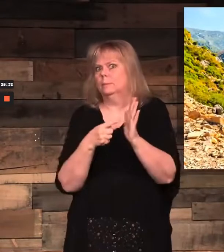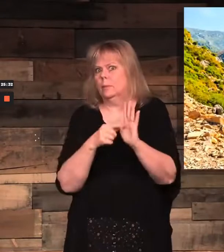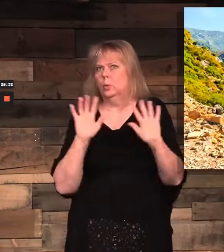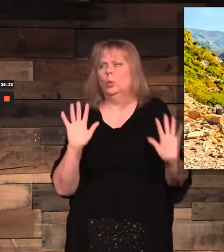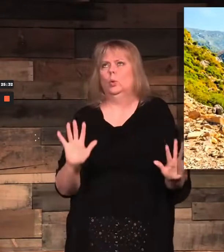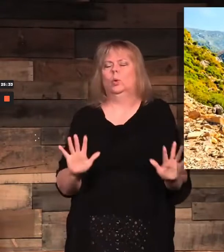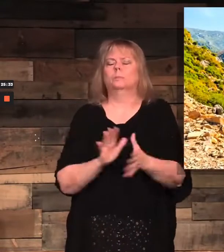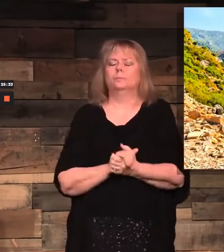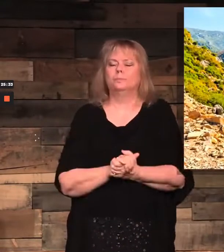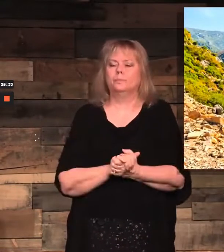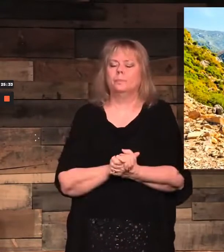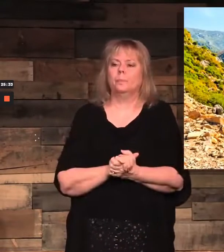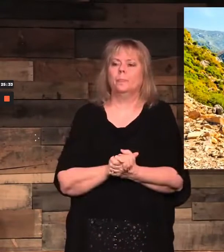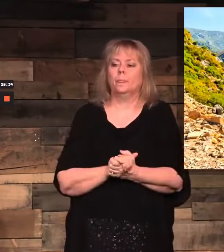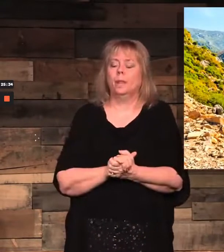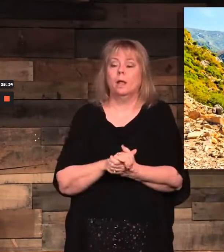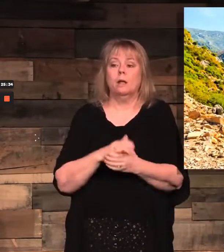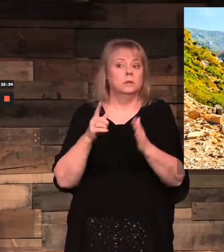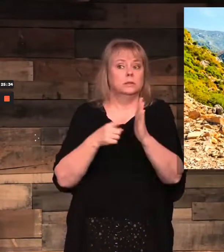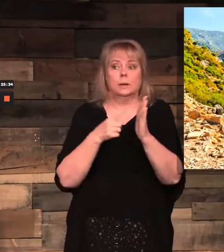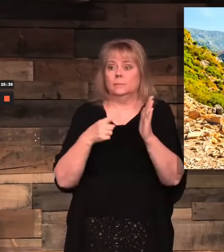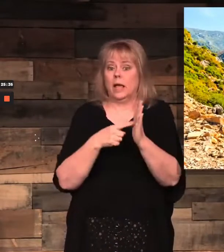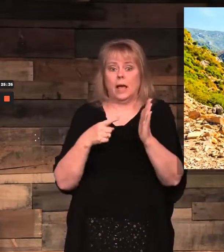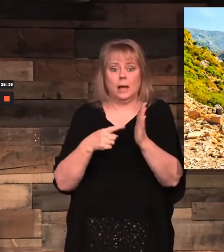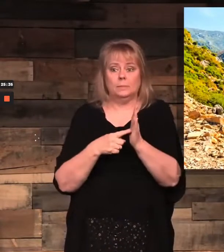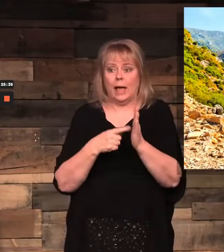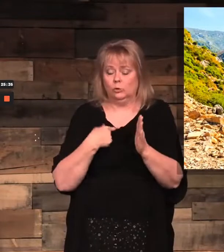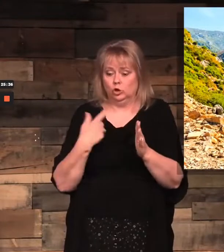was all that I could do just to hang on.